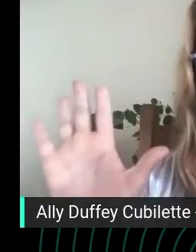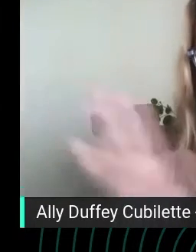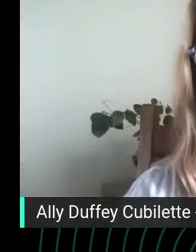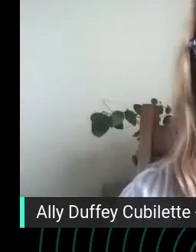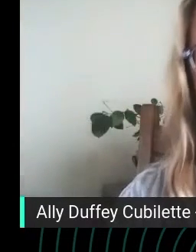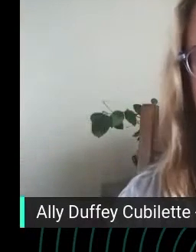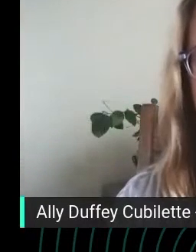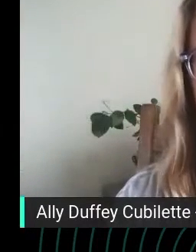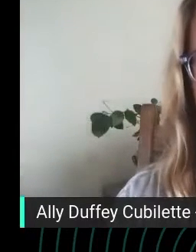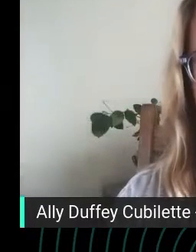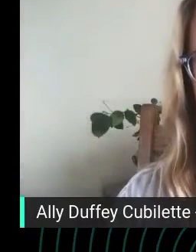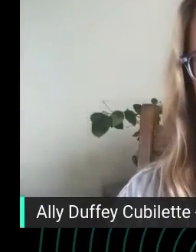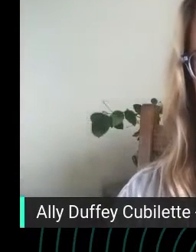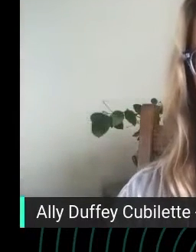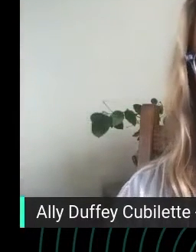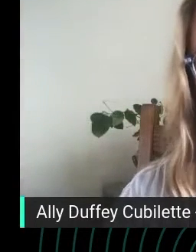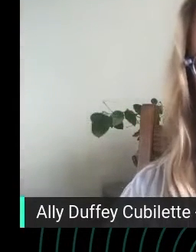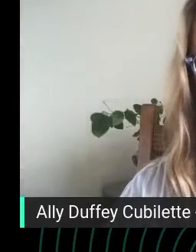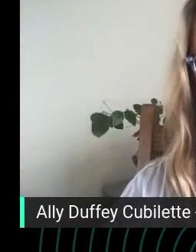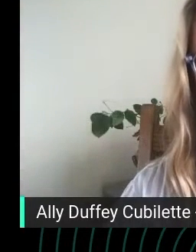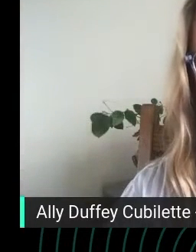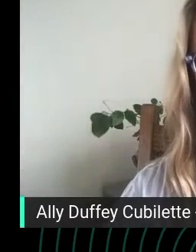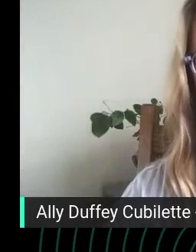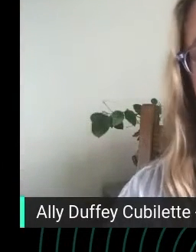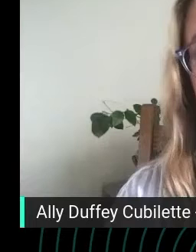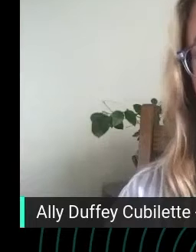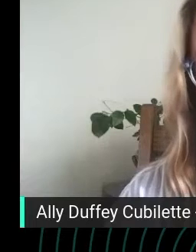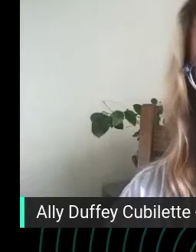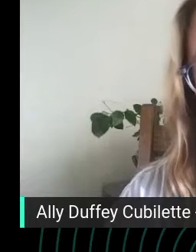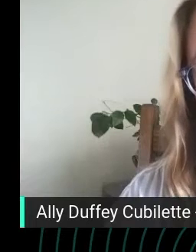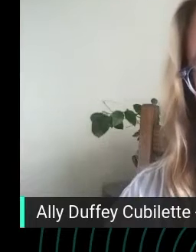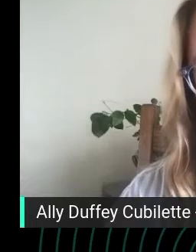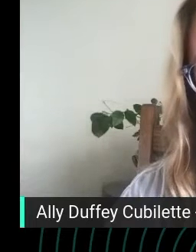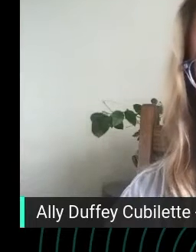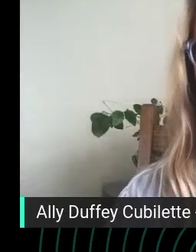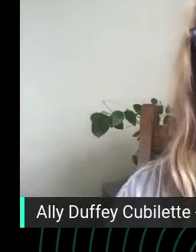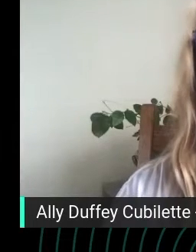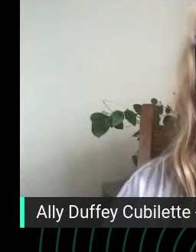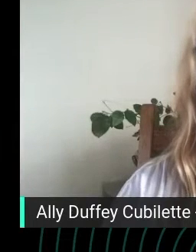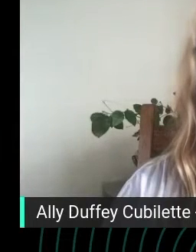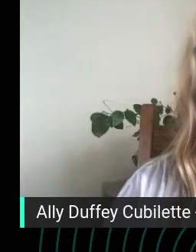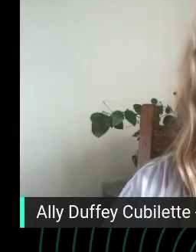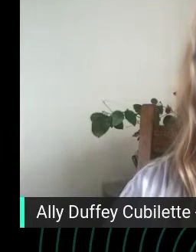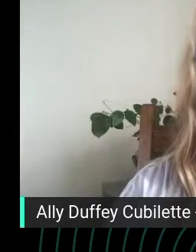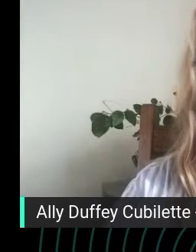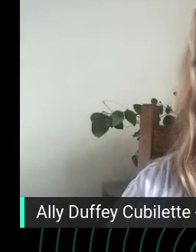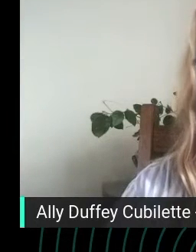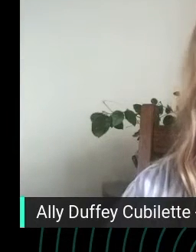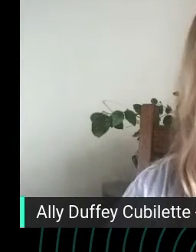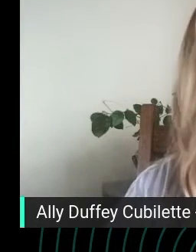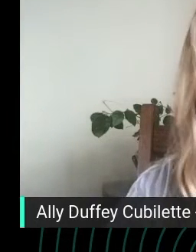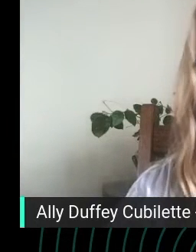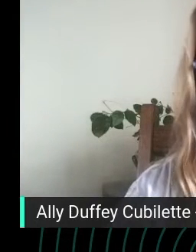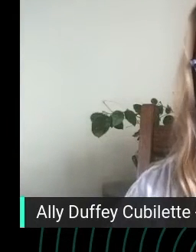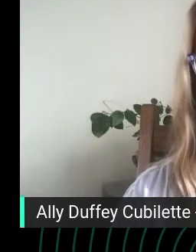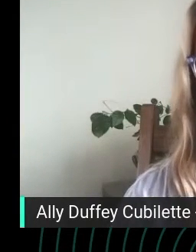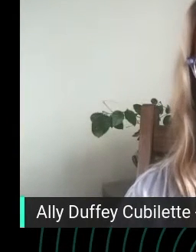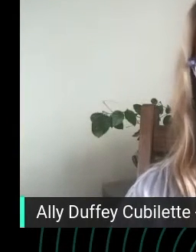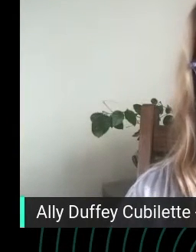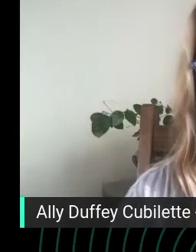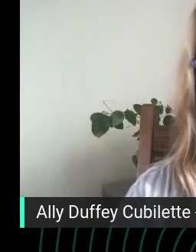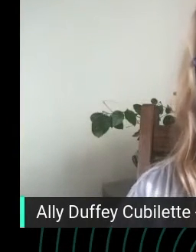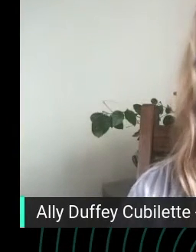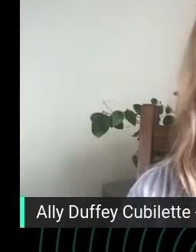Hello, everyone. My name is Ali Duffy-Kubelet. My pronouns are she, her. I am a white woman with blonde hair,